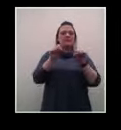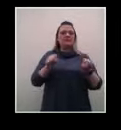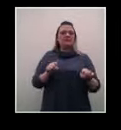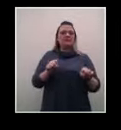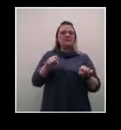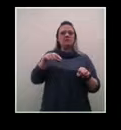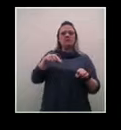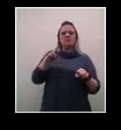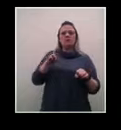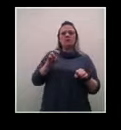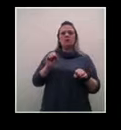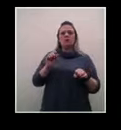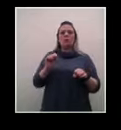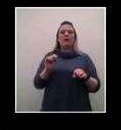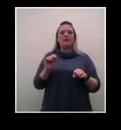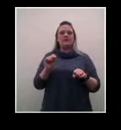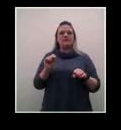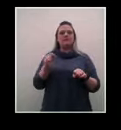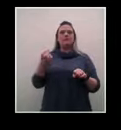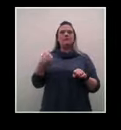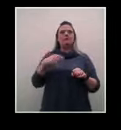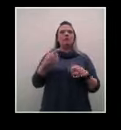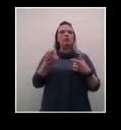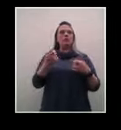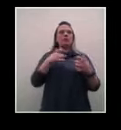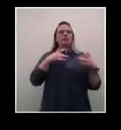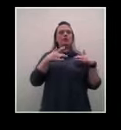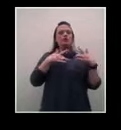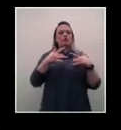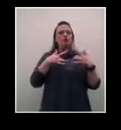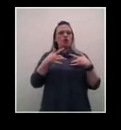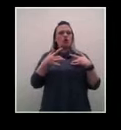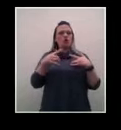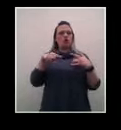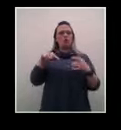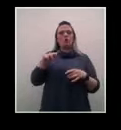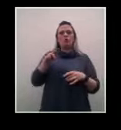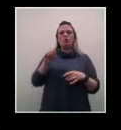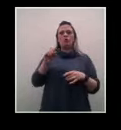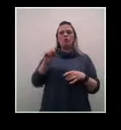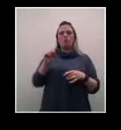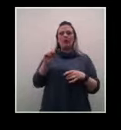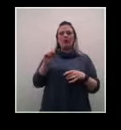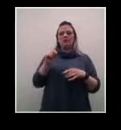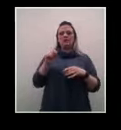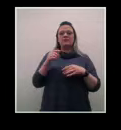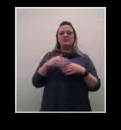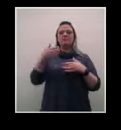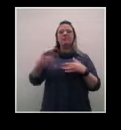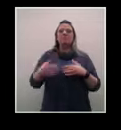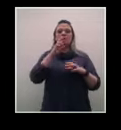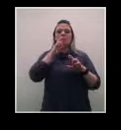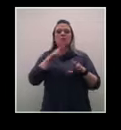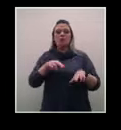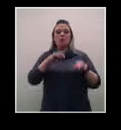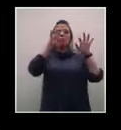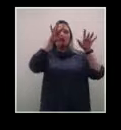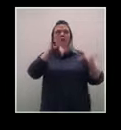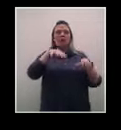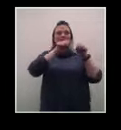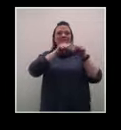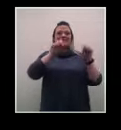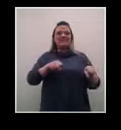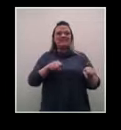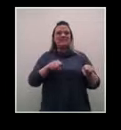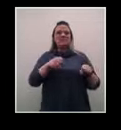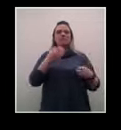Quest. So we are a little concerned that when Quest's next reports are actually put into the system, we're